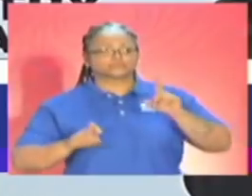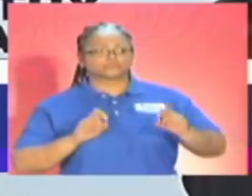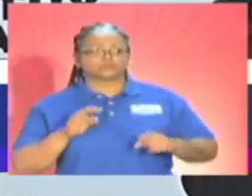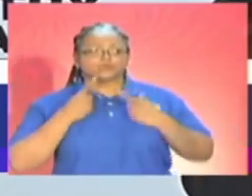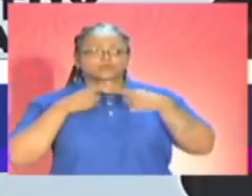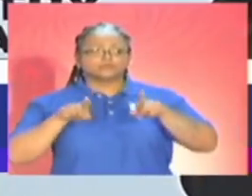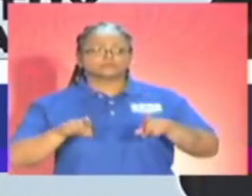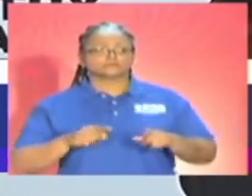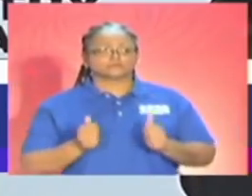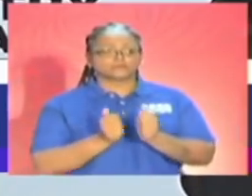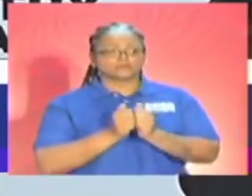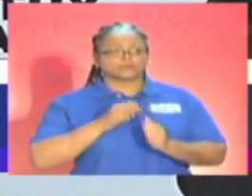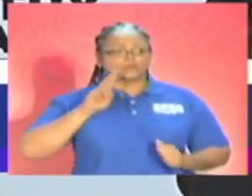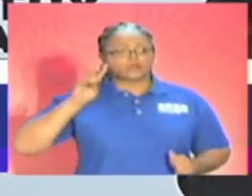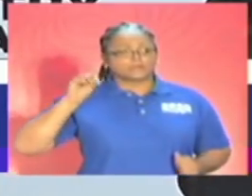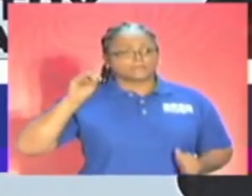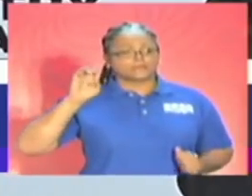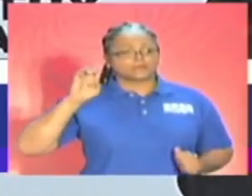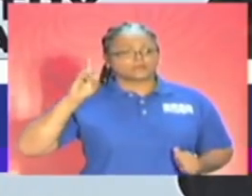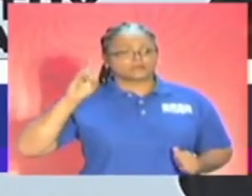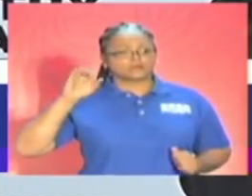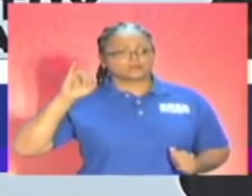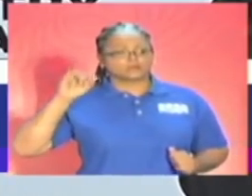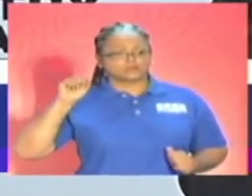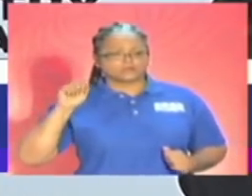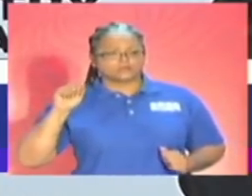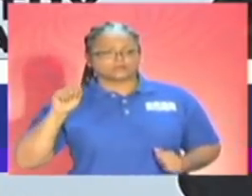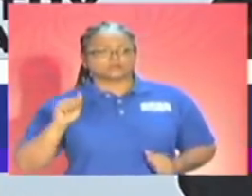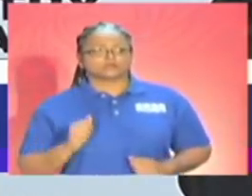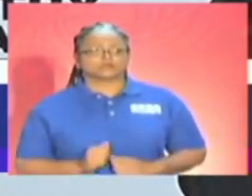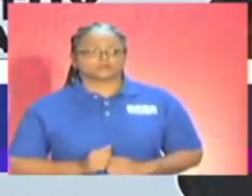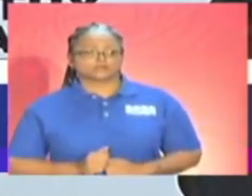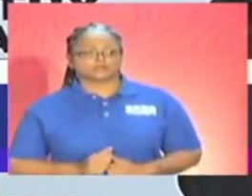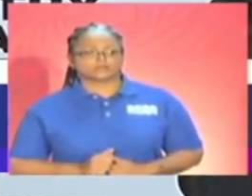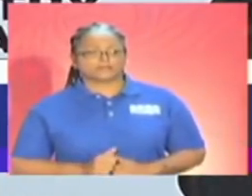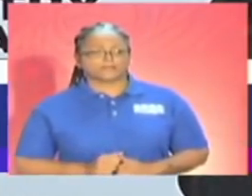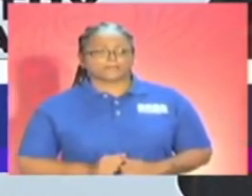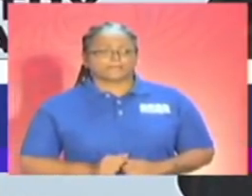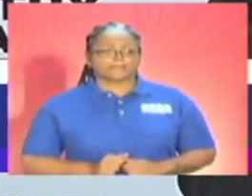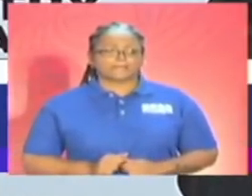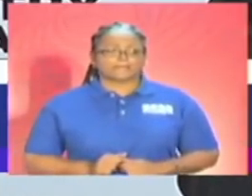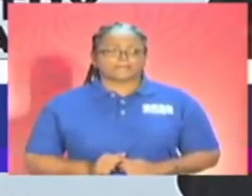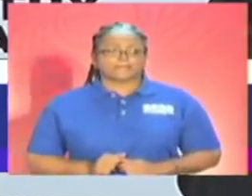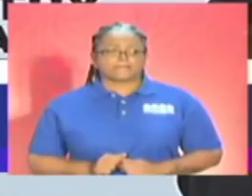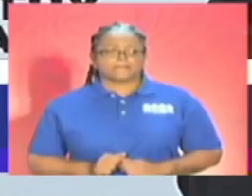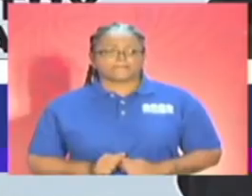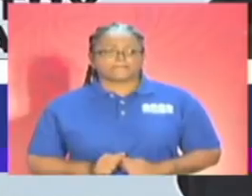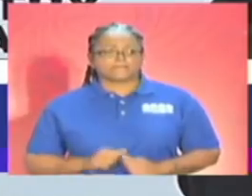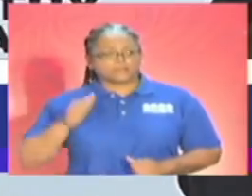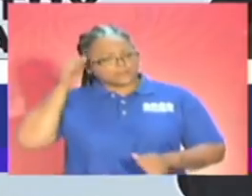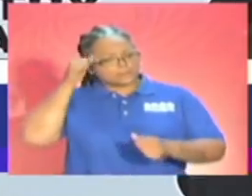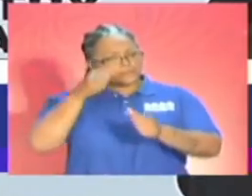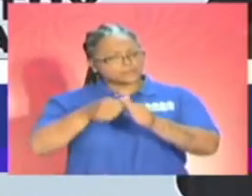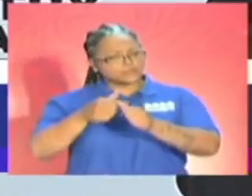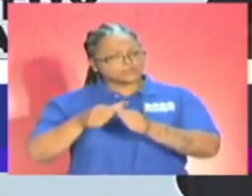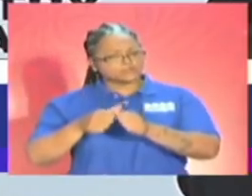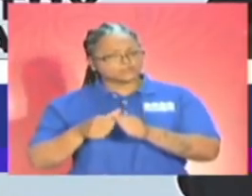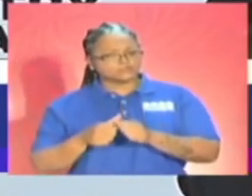segment of this program. Our media representatives, you know the